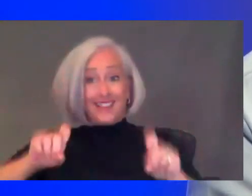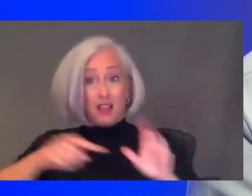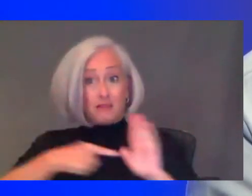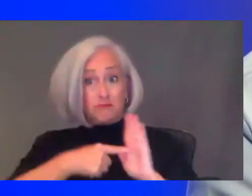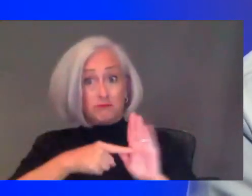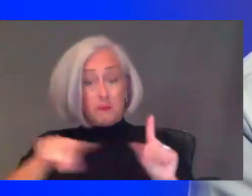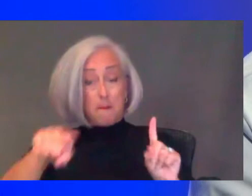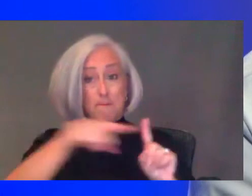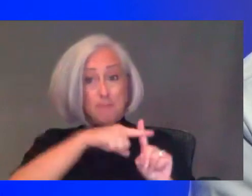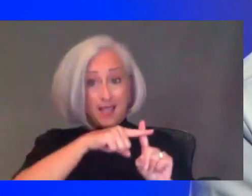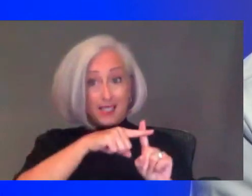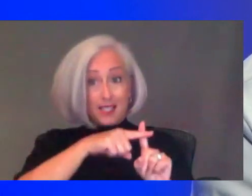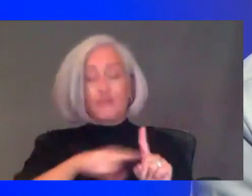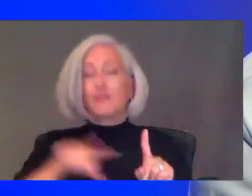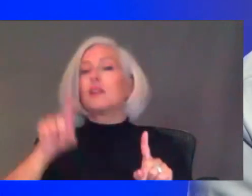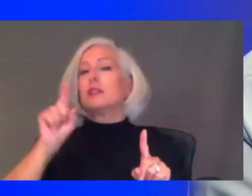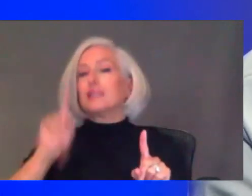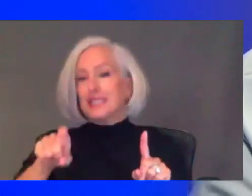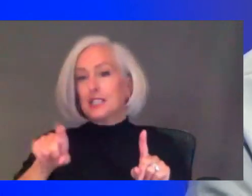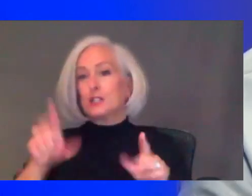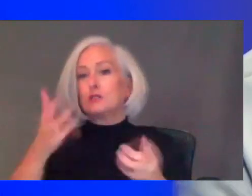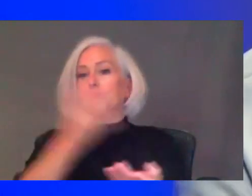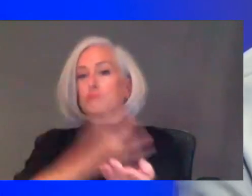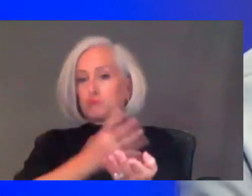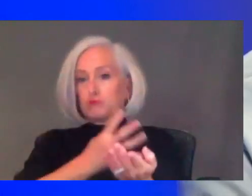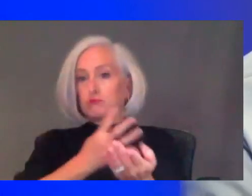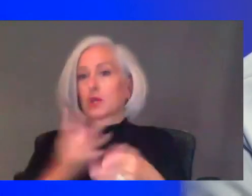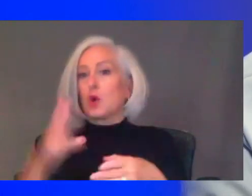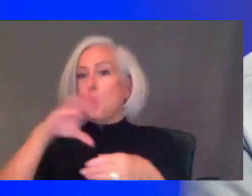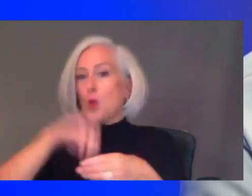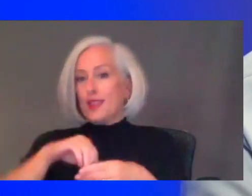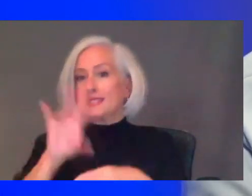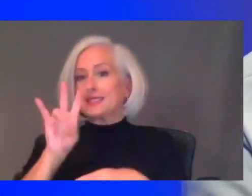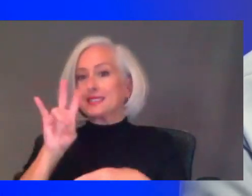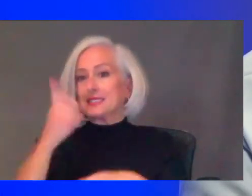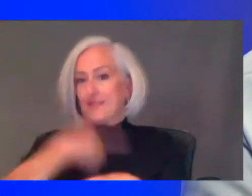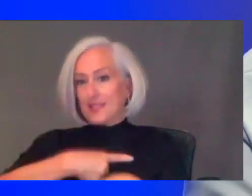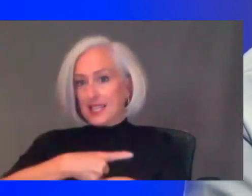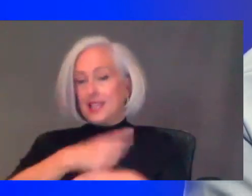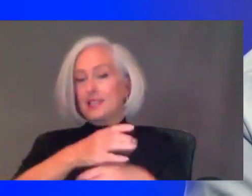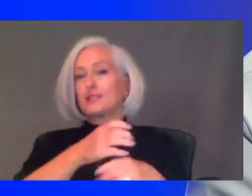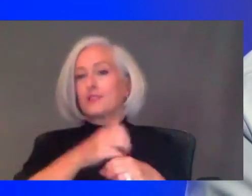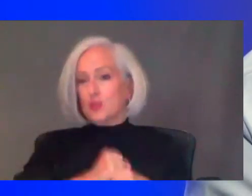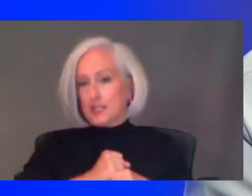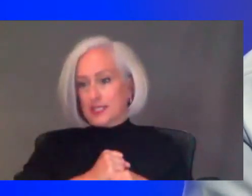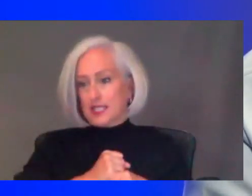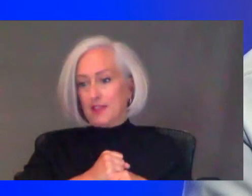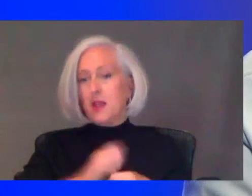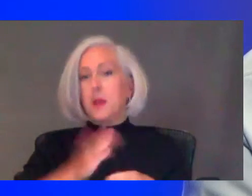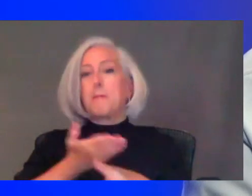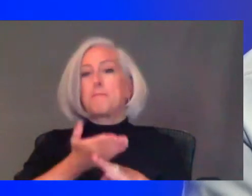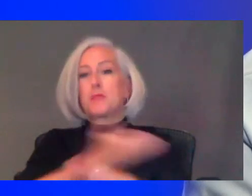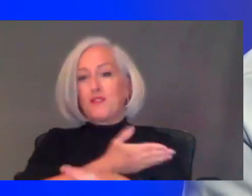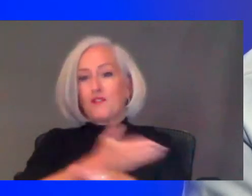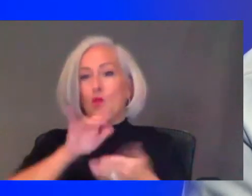not likely the time that a monoclonal antibody is going to help you at that point. So the really important thing is once you start developing that symptoms,